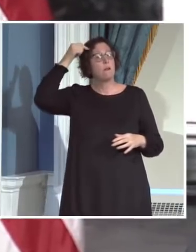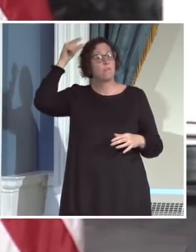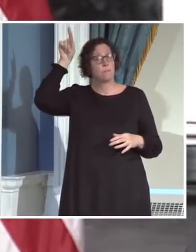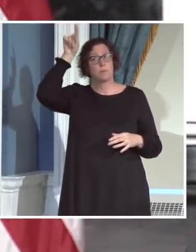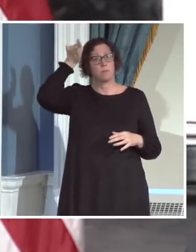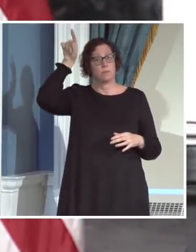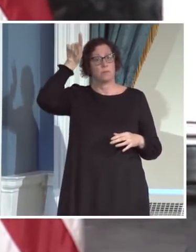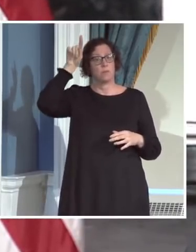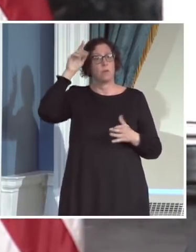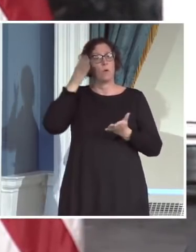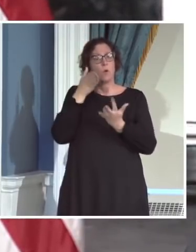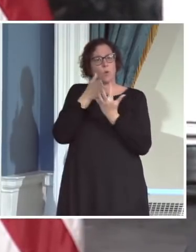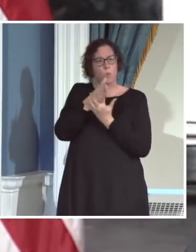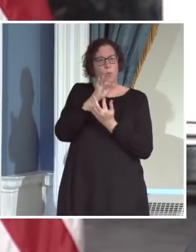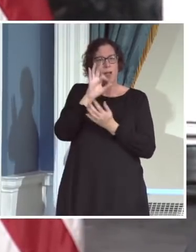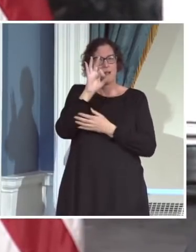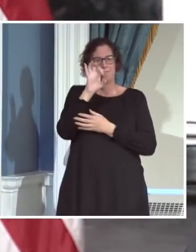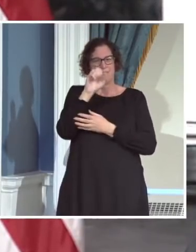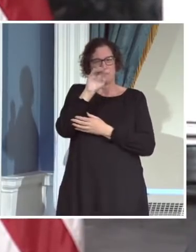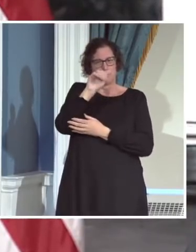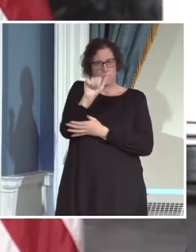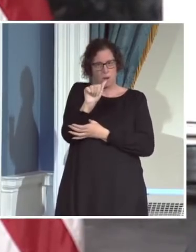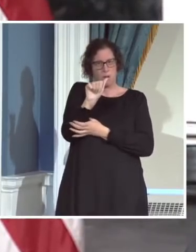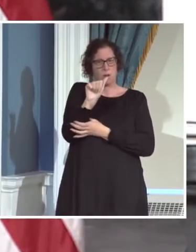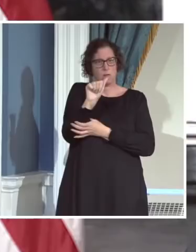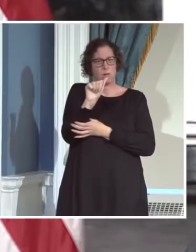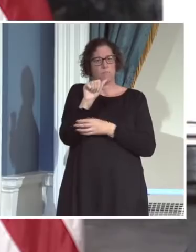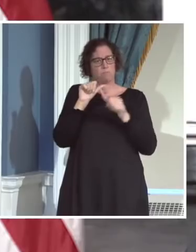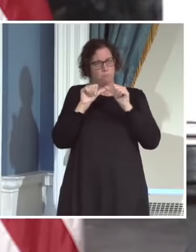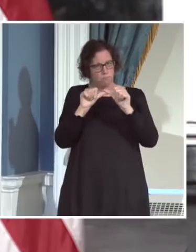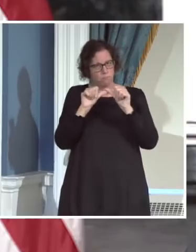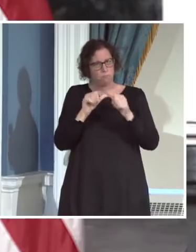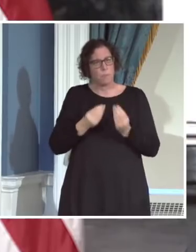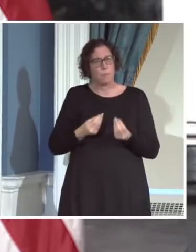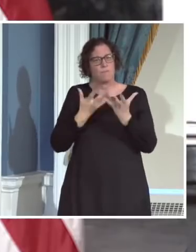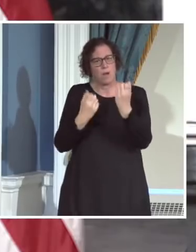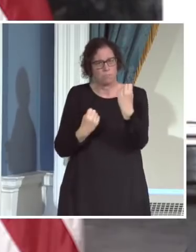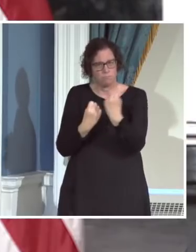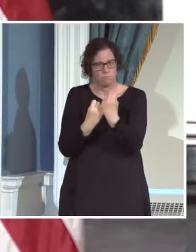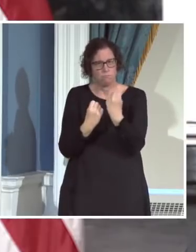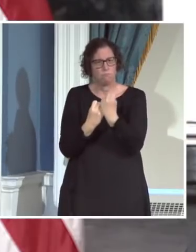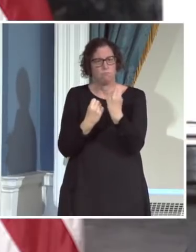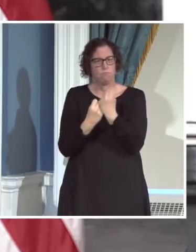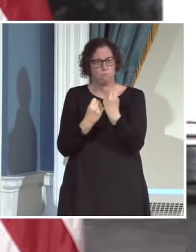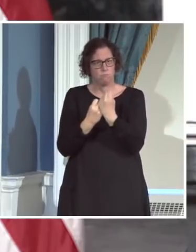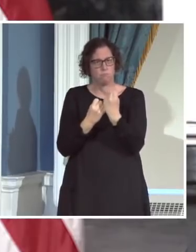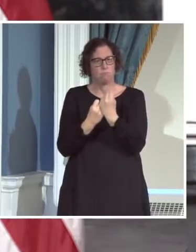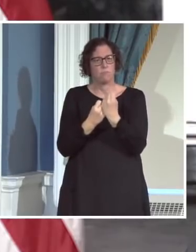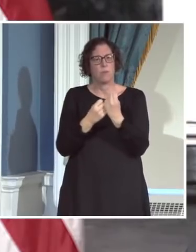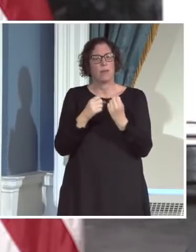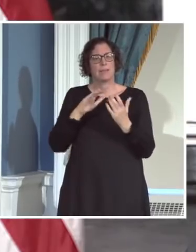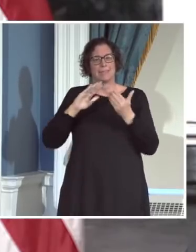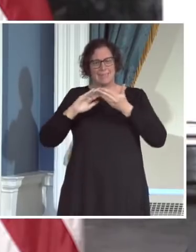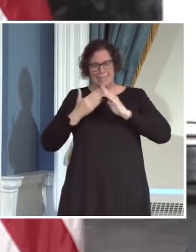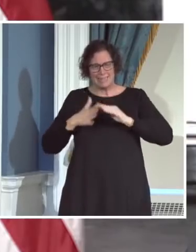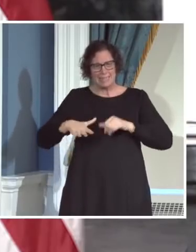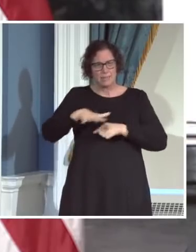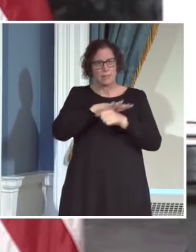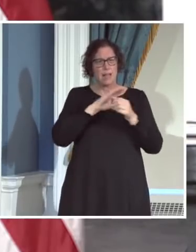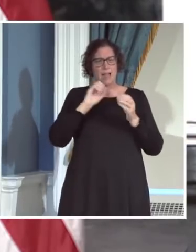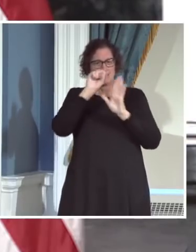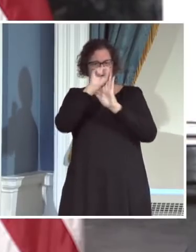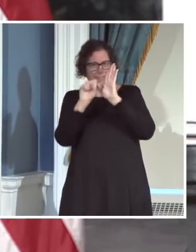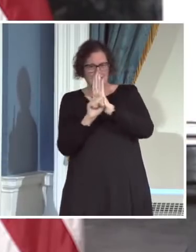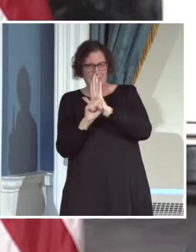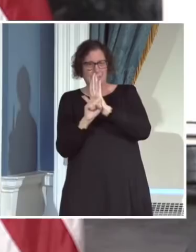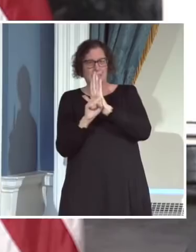with support. The state government and the city government are coordinating constantly to make sure